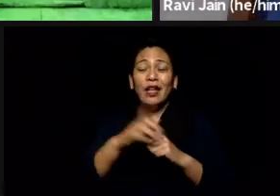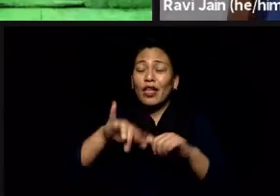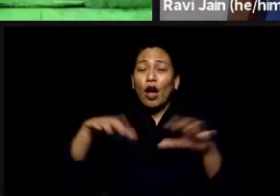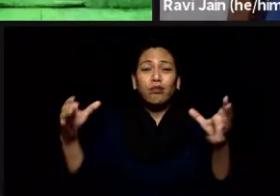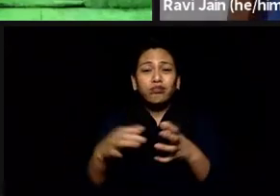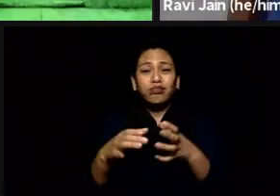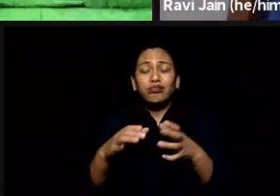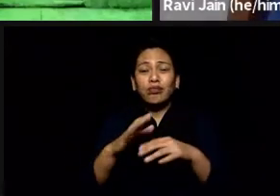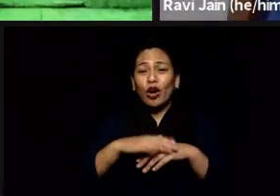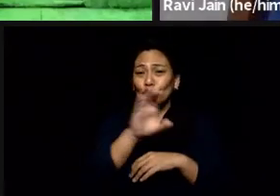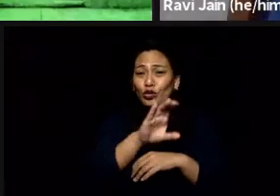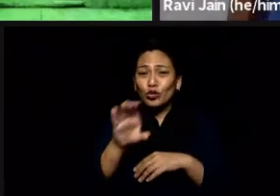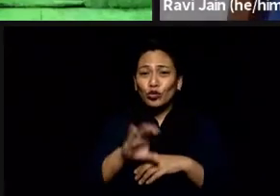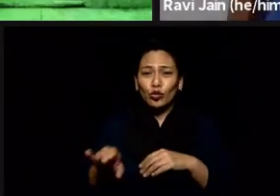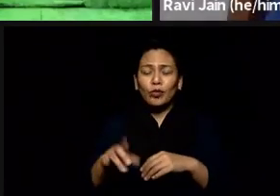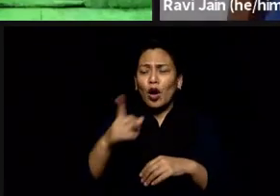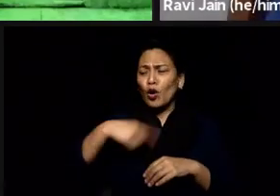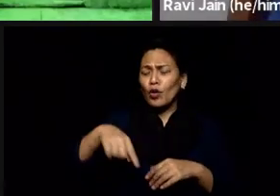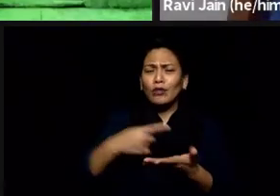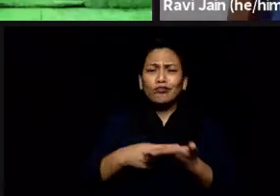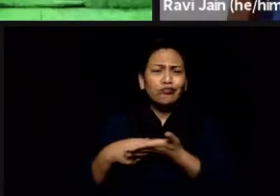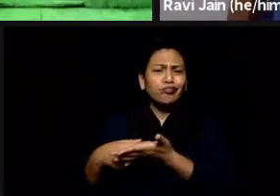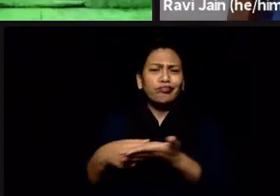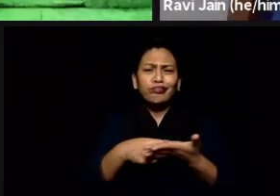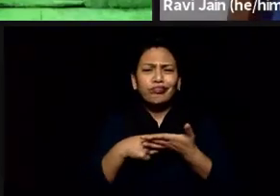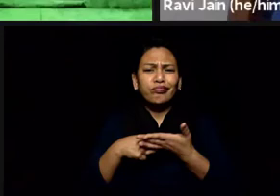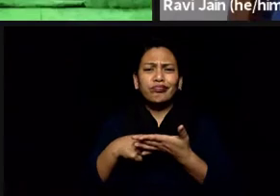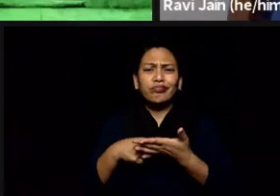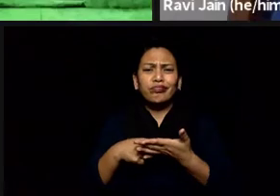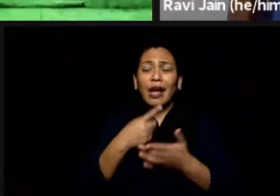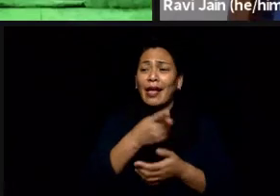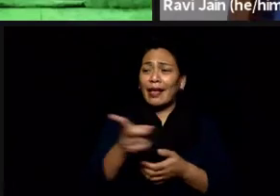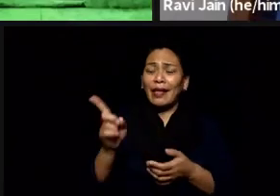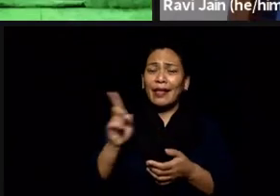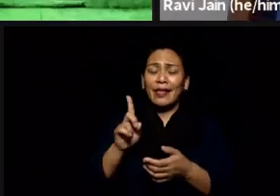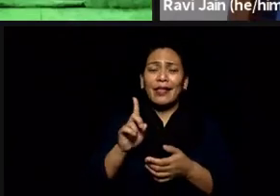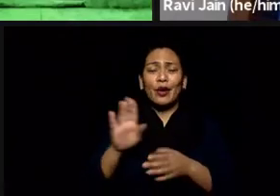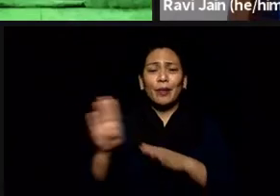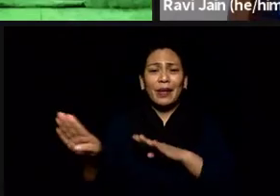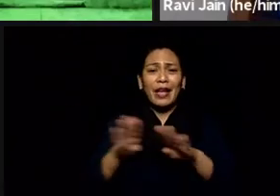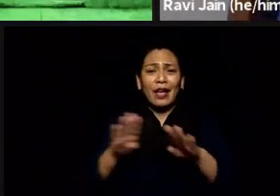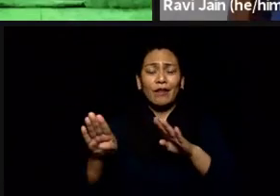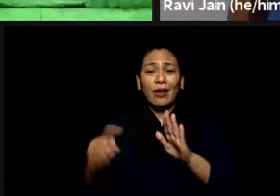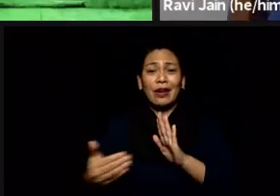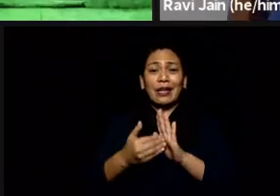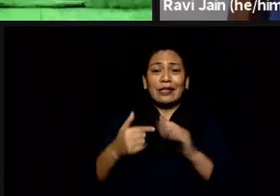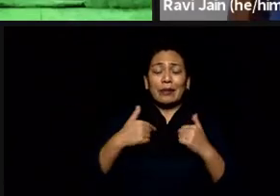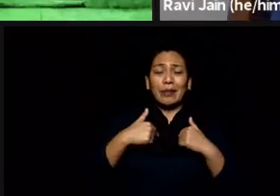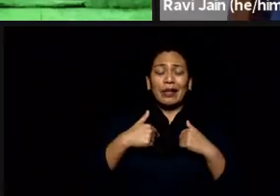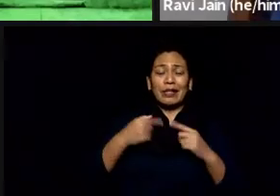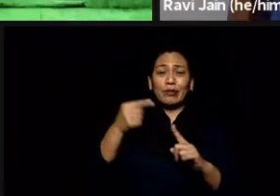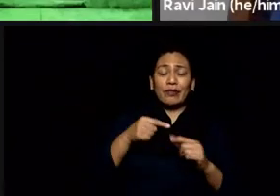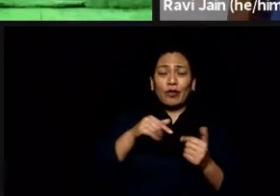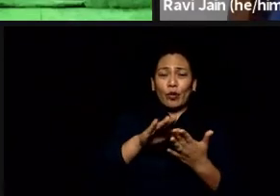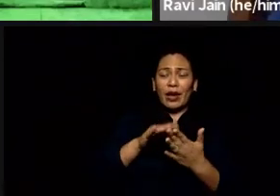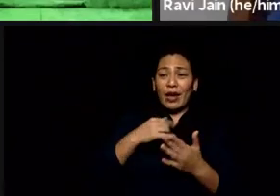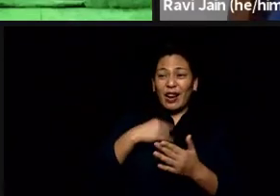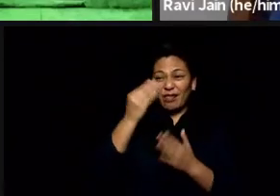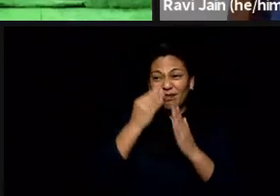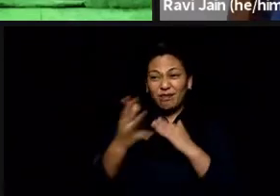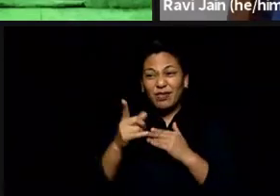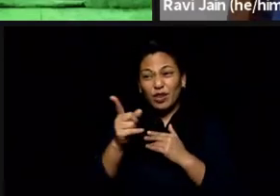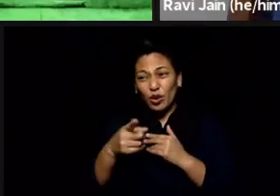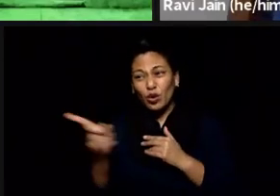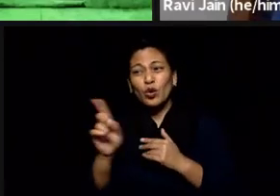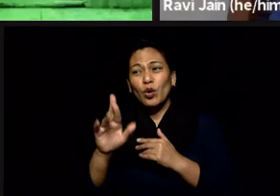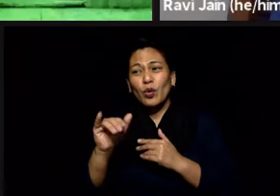Zoom call and we're trying to do good. And they treat me a certain way. And I tell them that they're racist and I don't want to be